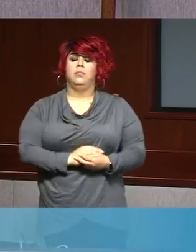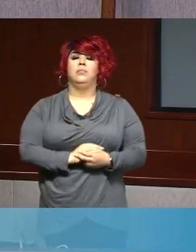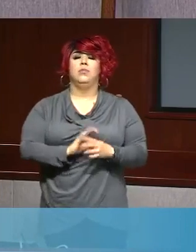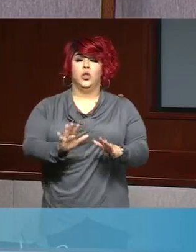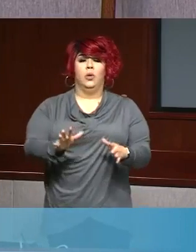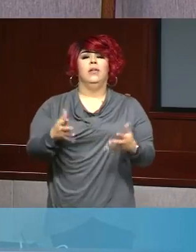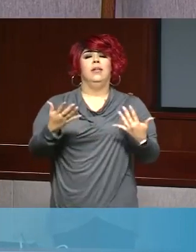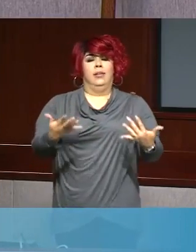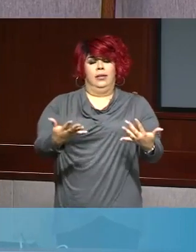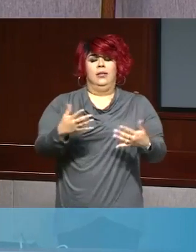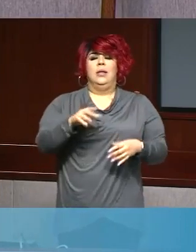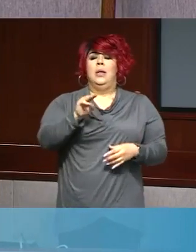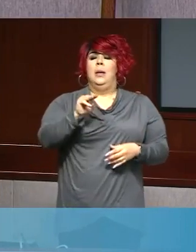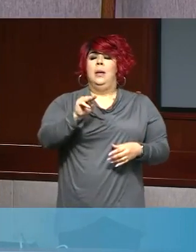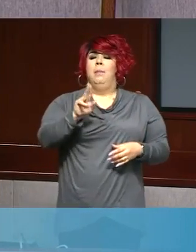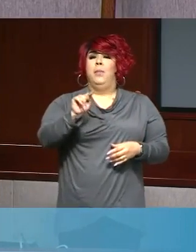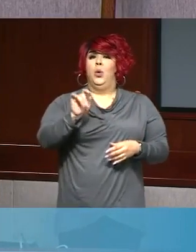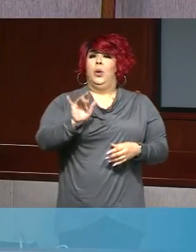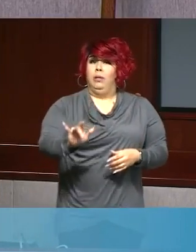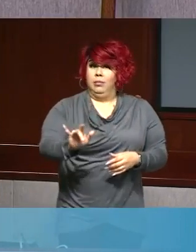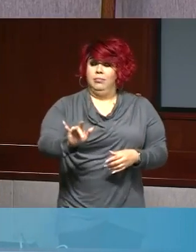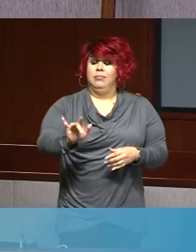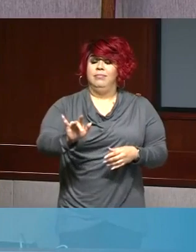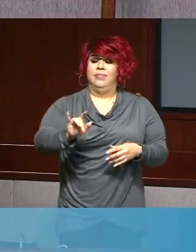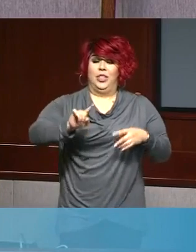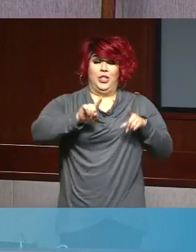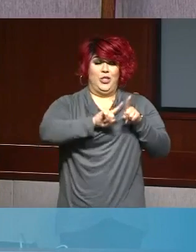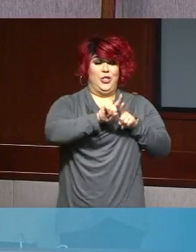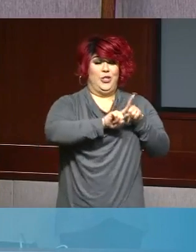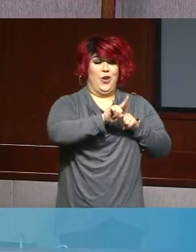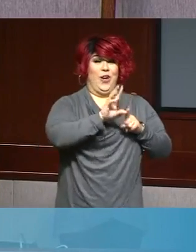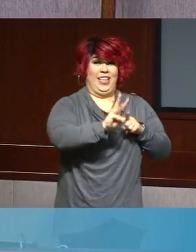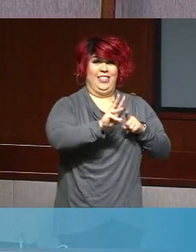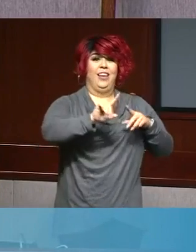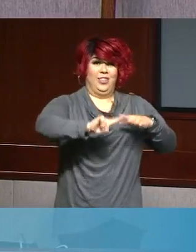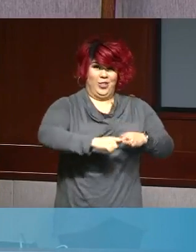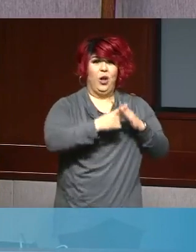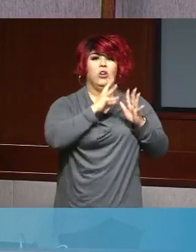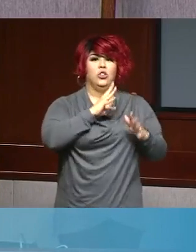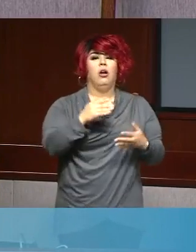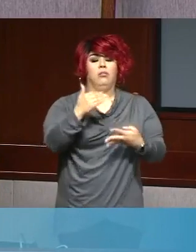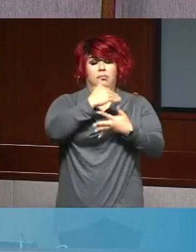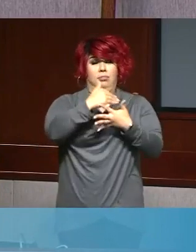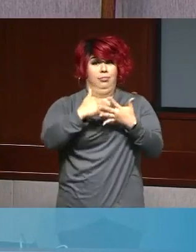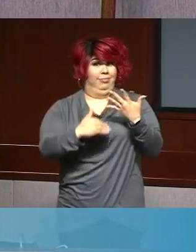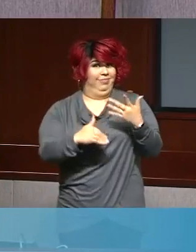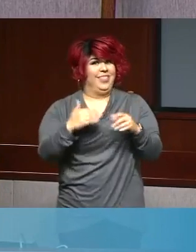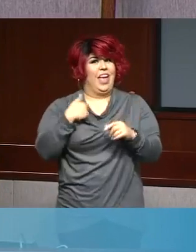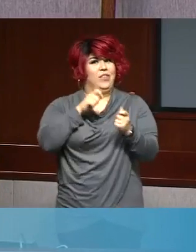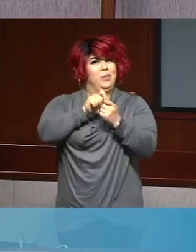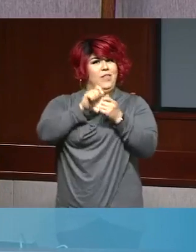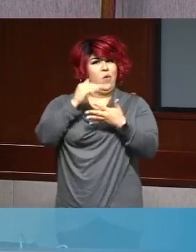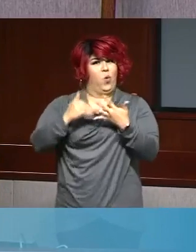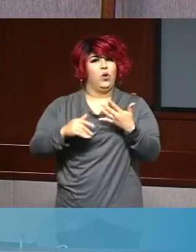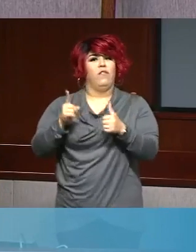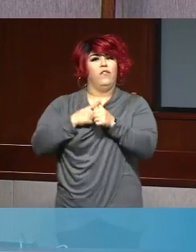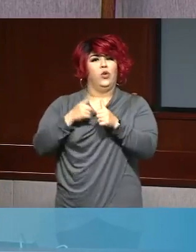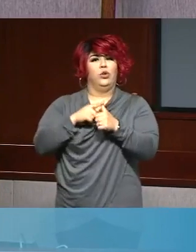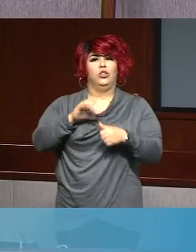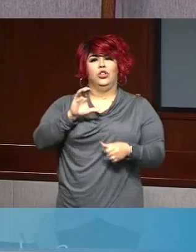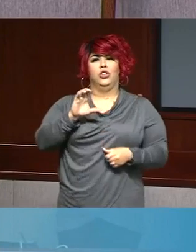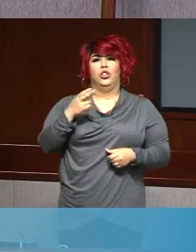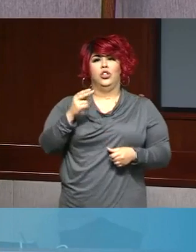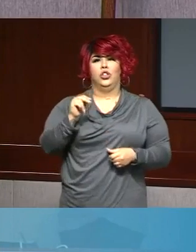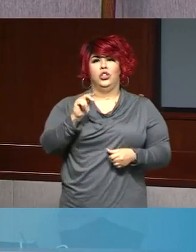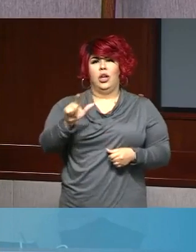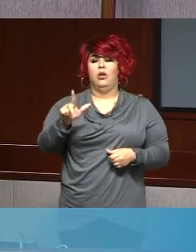muted until we call you. *6 to unmute, and we'll start in the order that you've received. Our first outlet is channel 23. Is